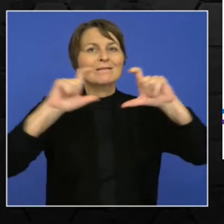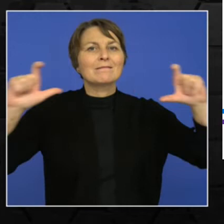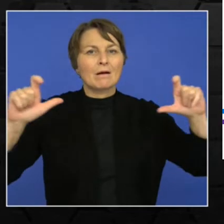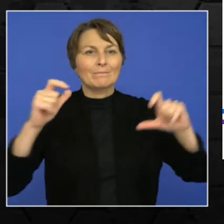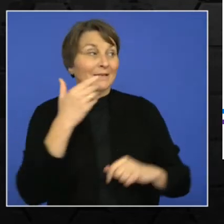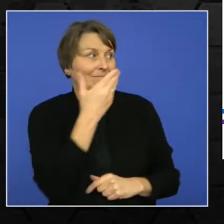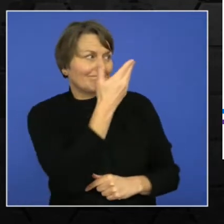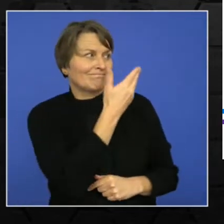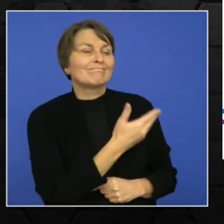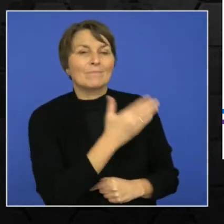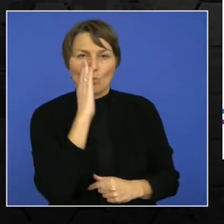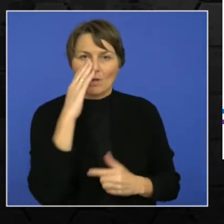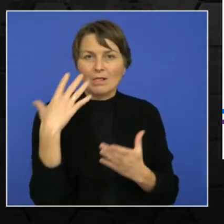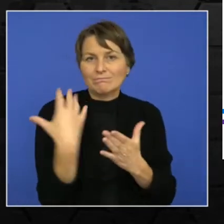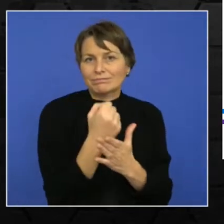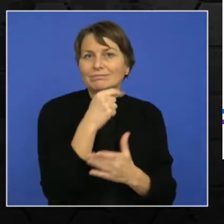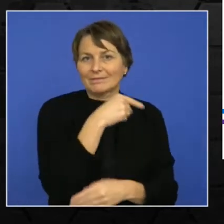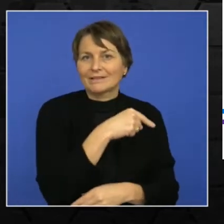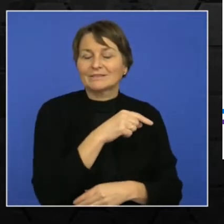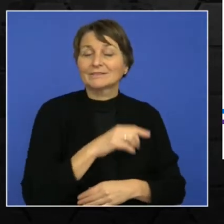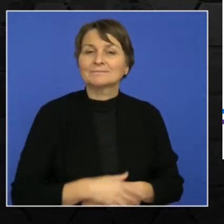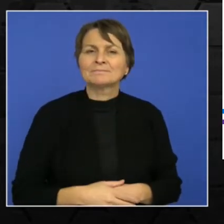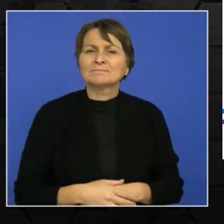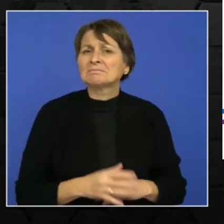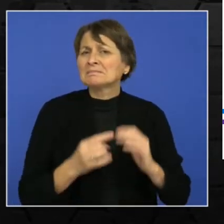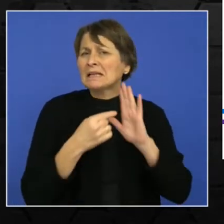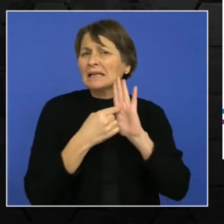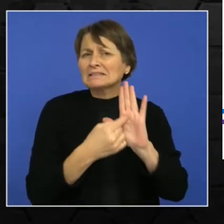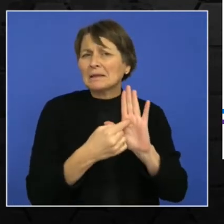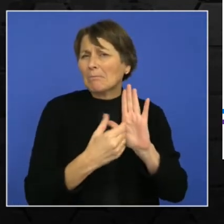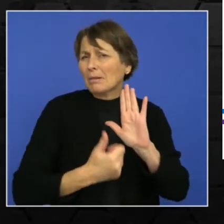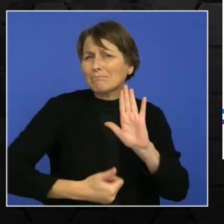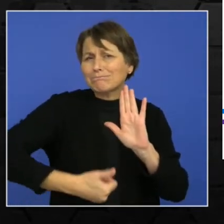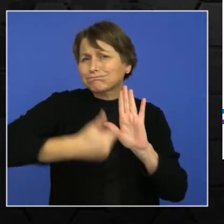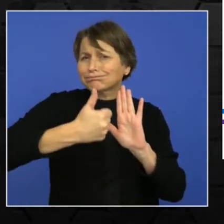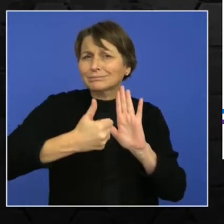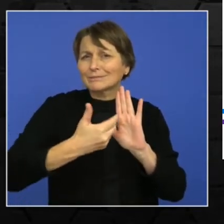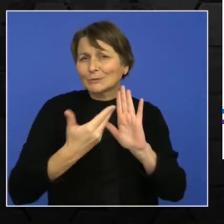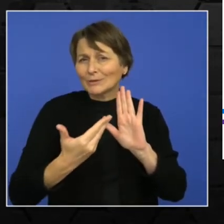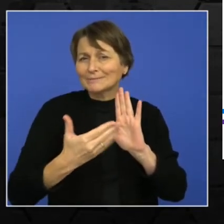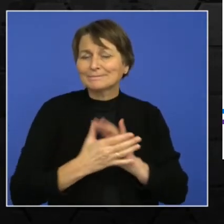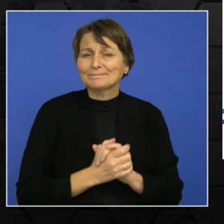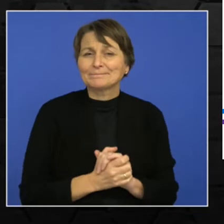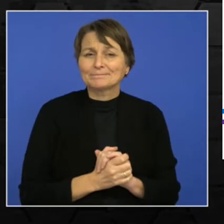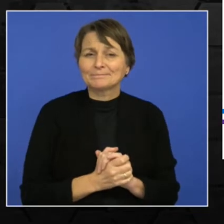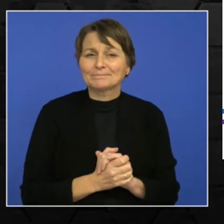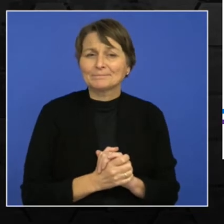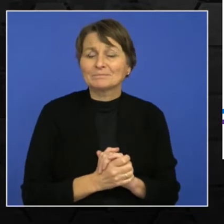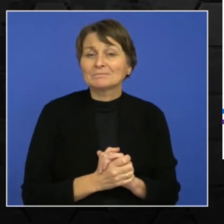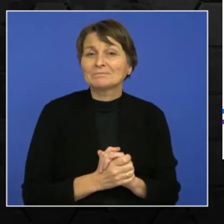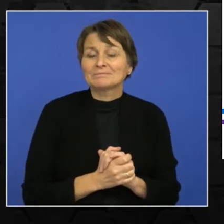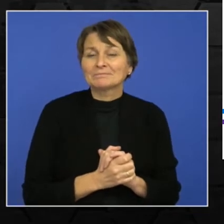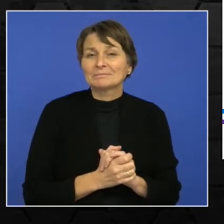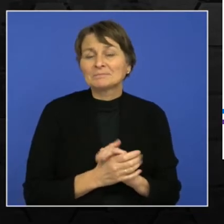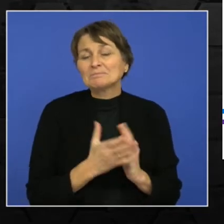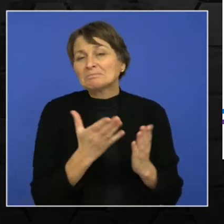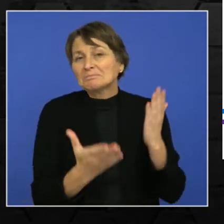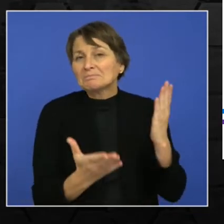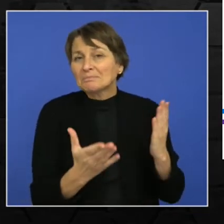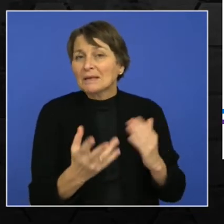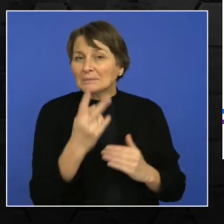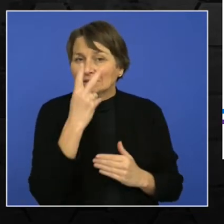major use cases of NLP is in reviews. Like you've seen restaurant reviews